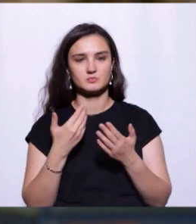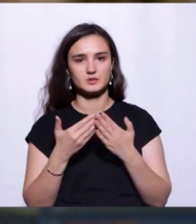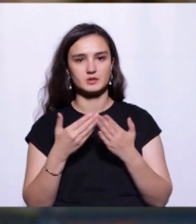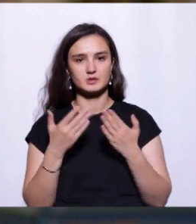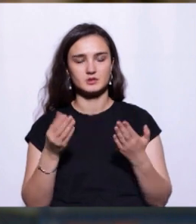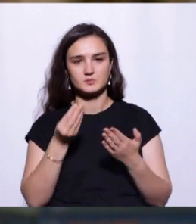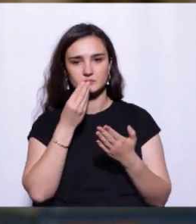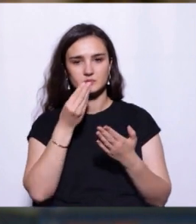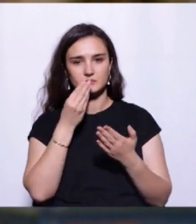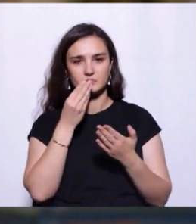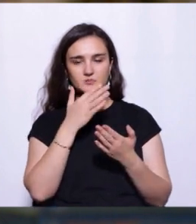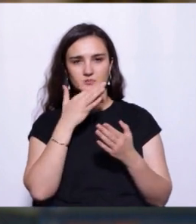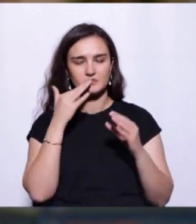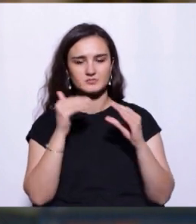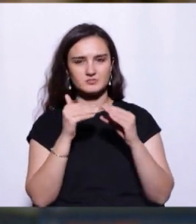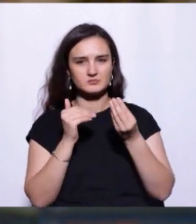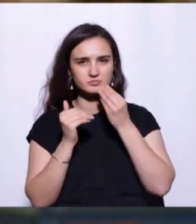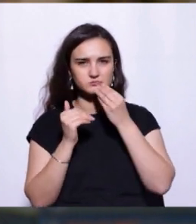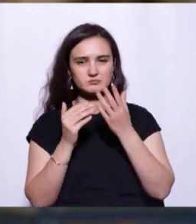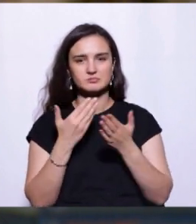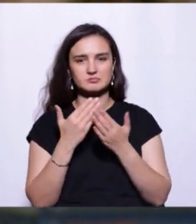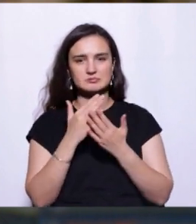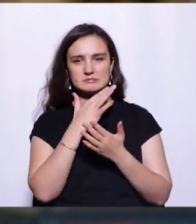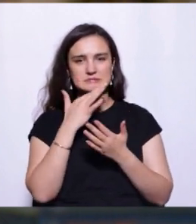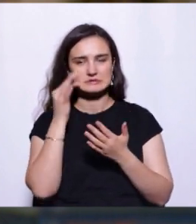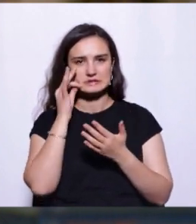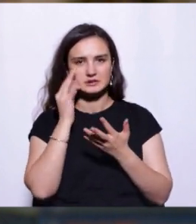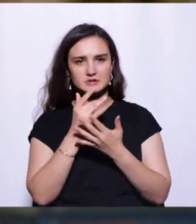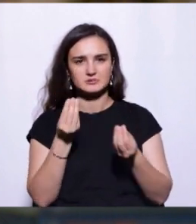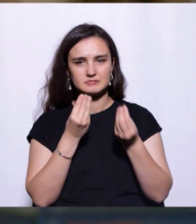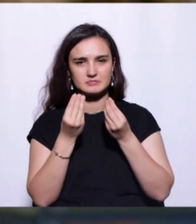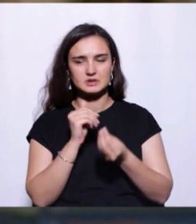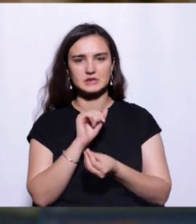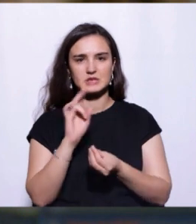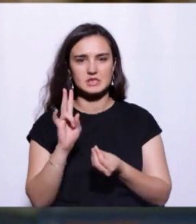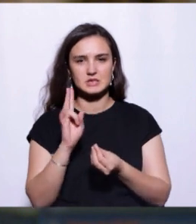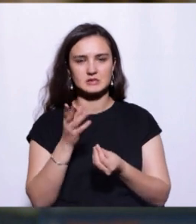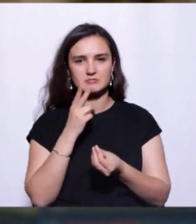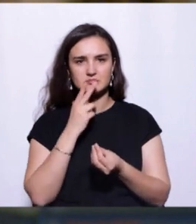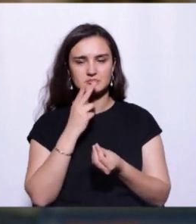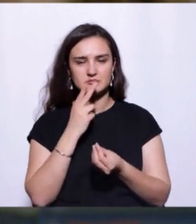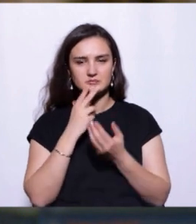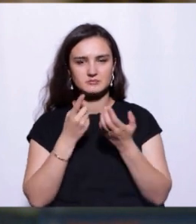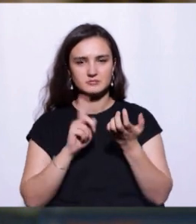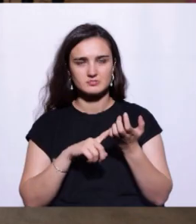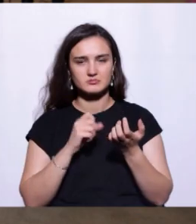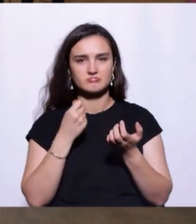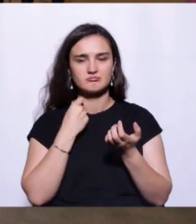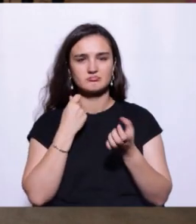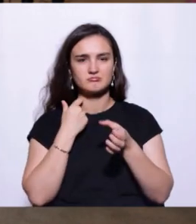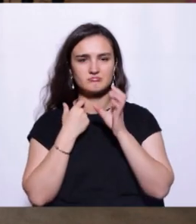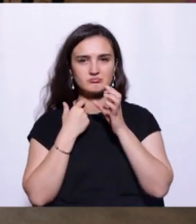as eating junk food or eating too many sweets or smoking cigarettes or